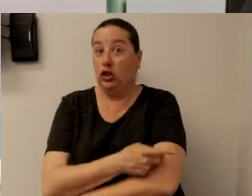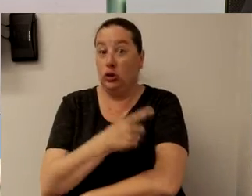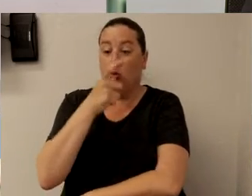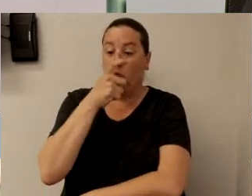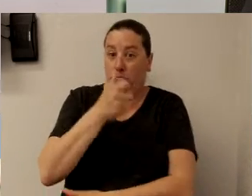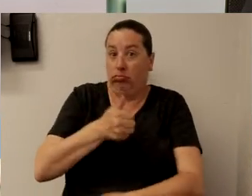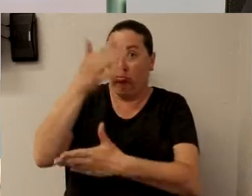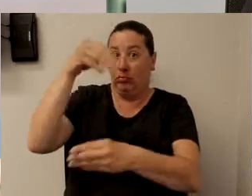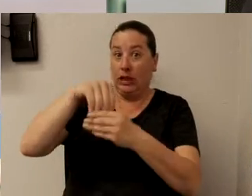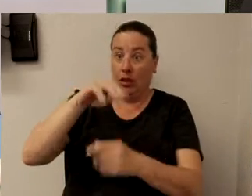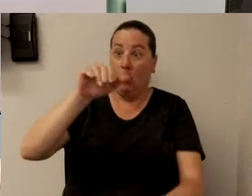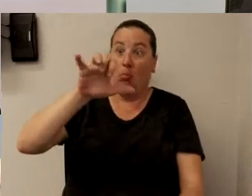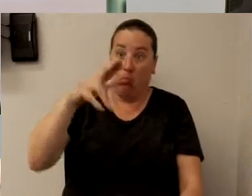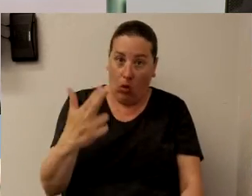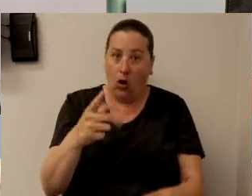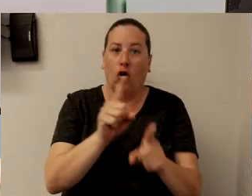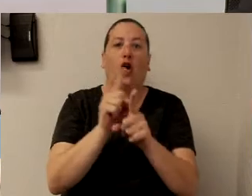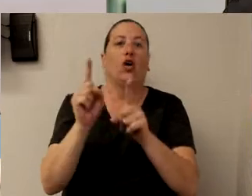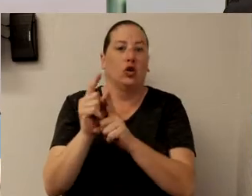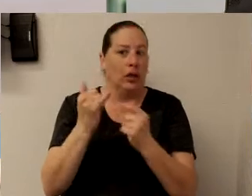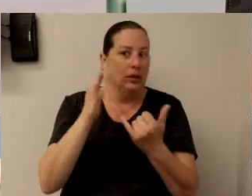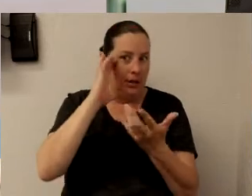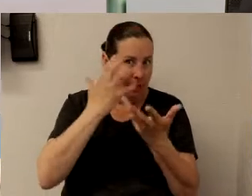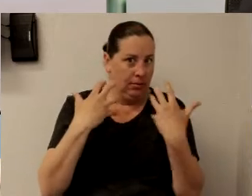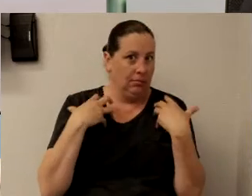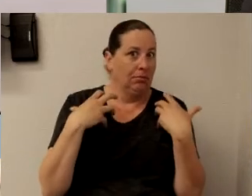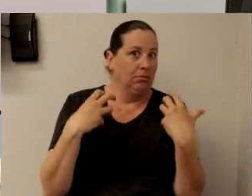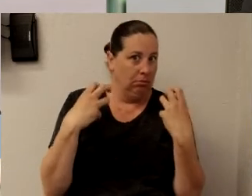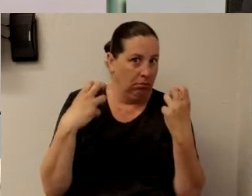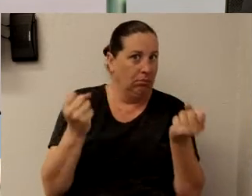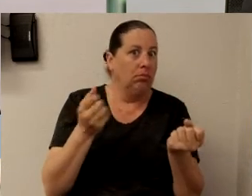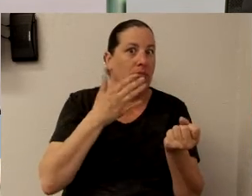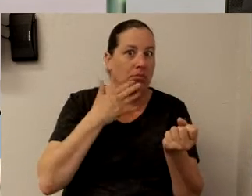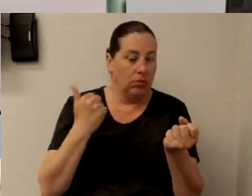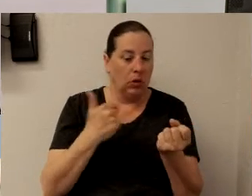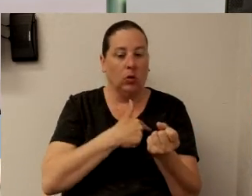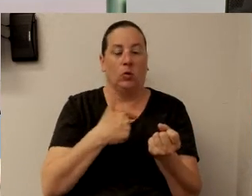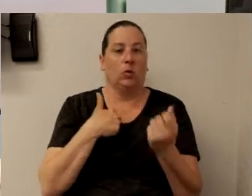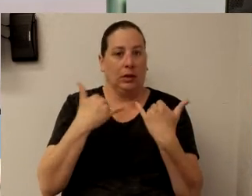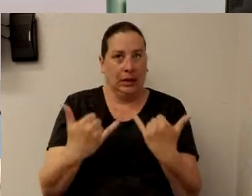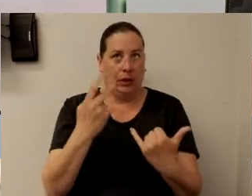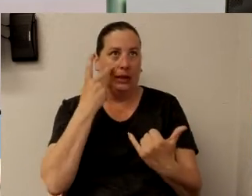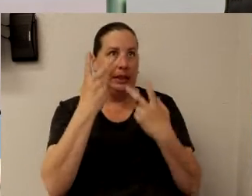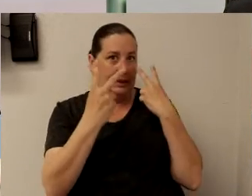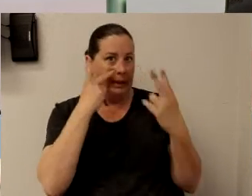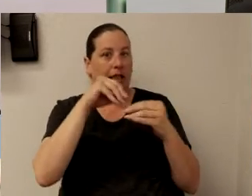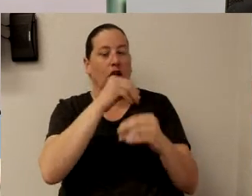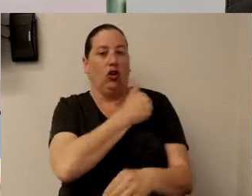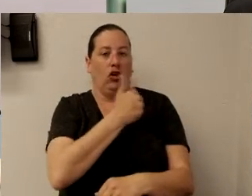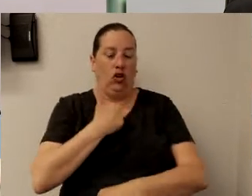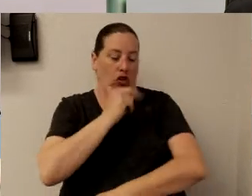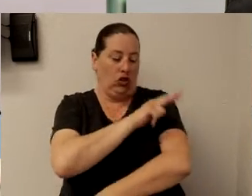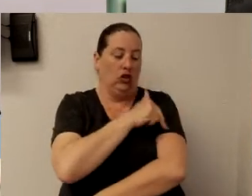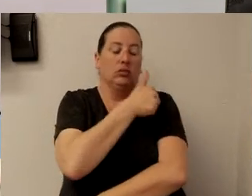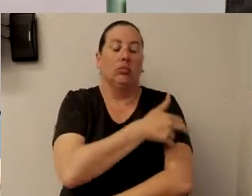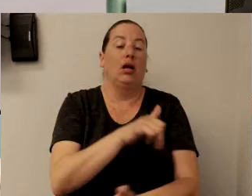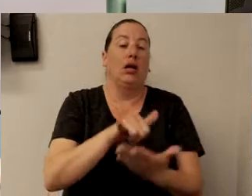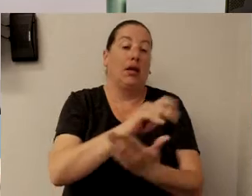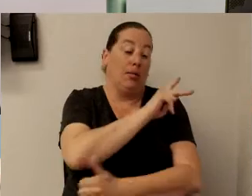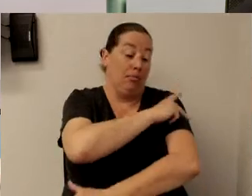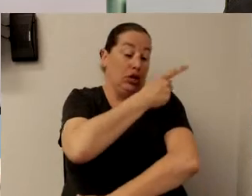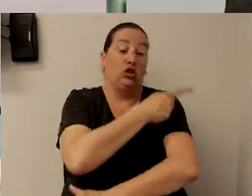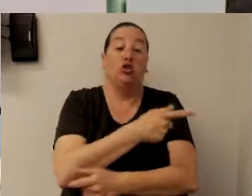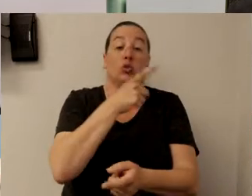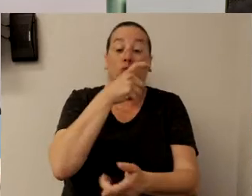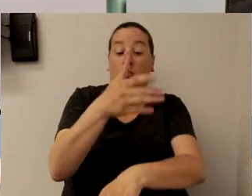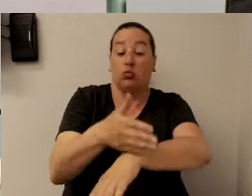to a lower level of care. And we are seeing that in our hospital, that patients that are